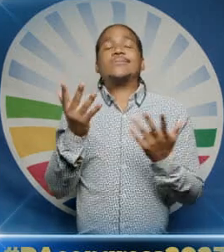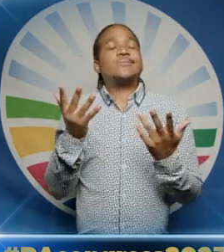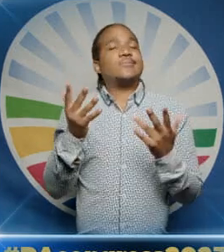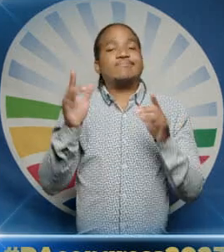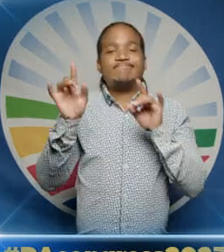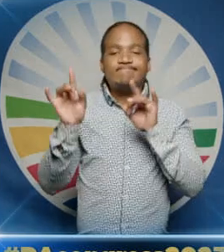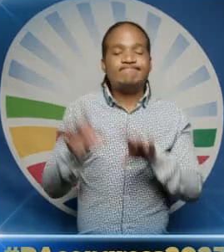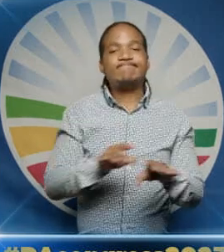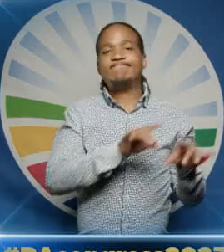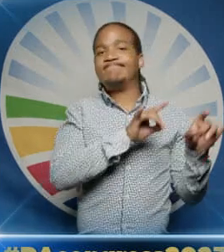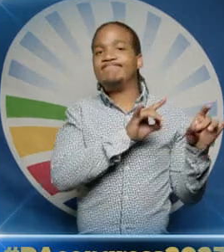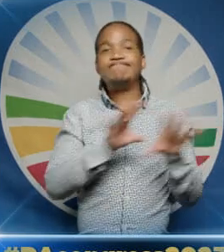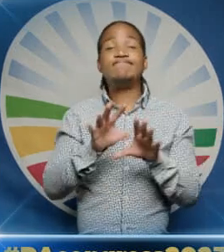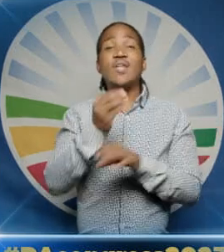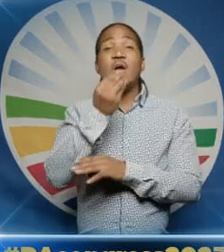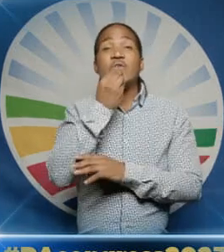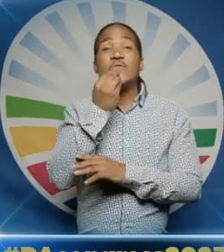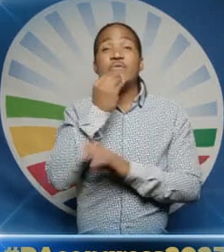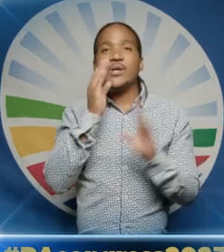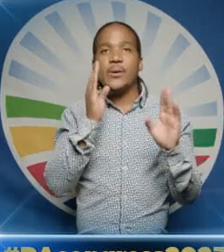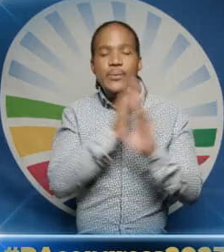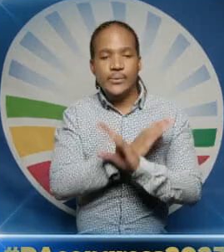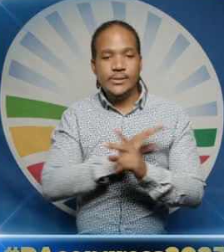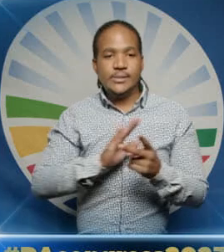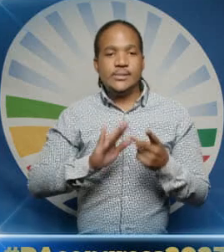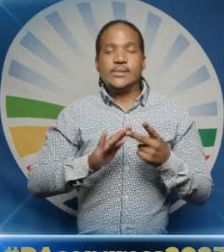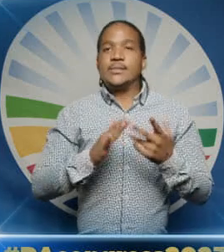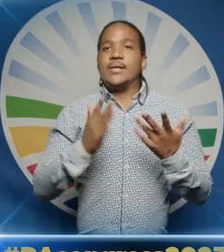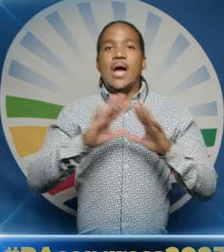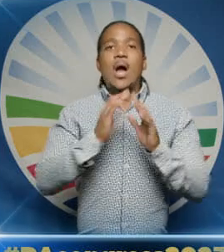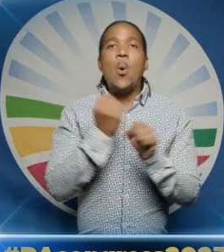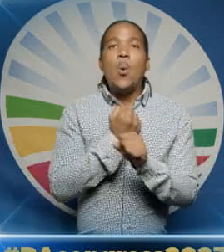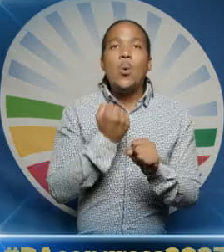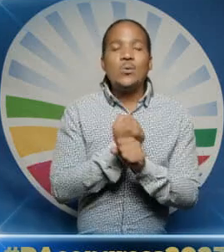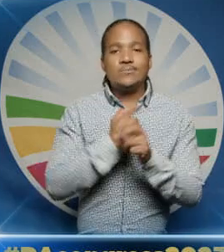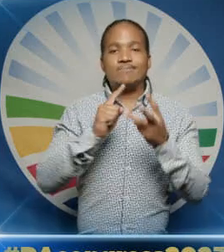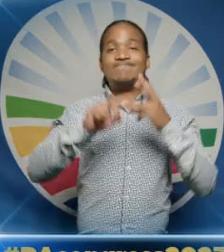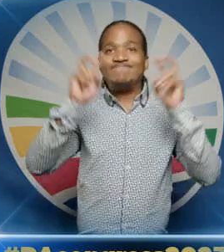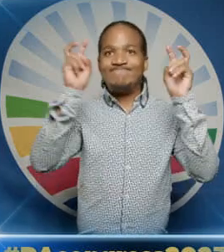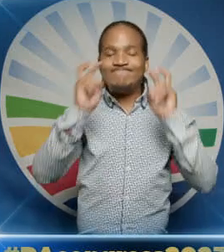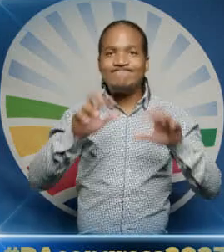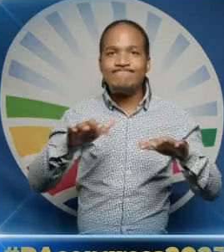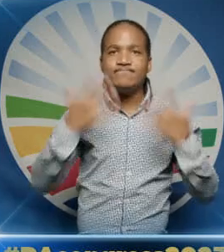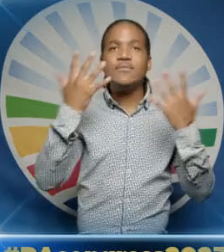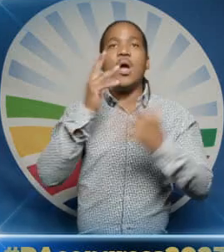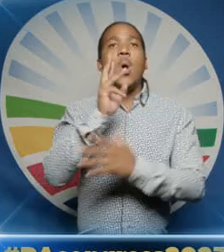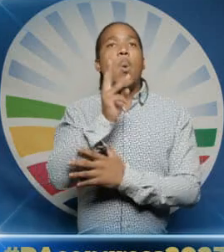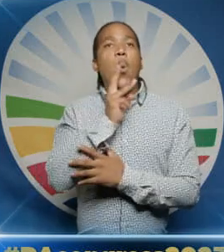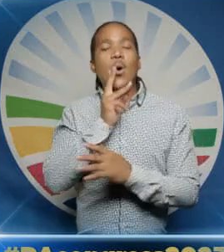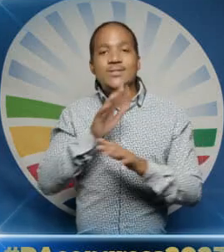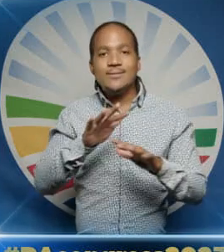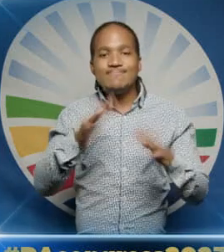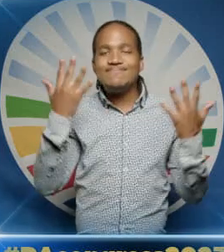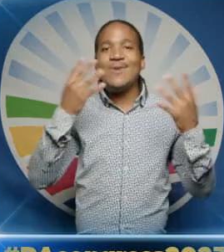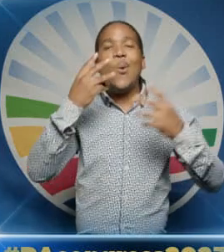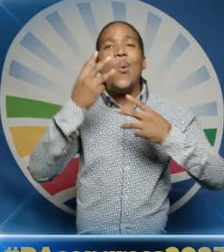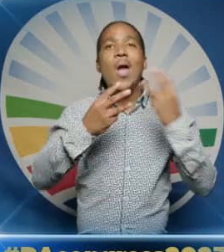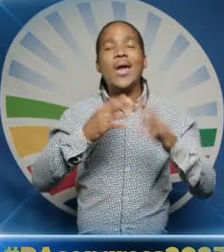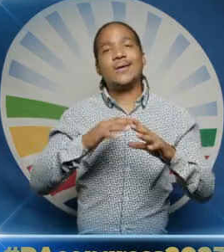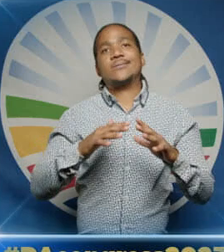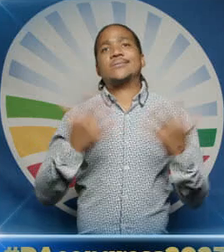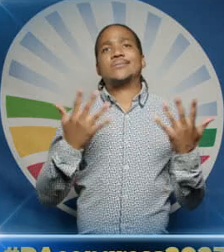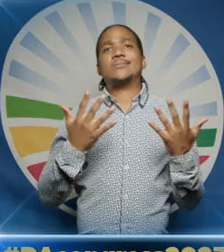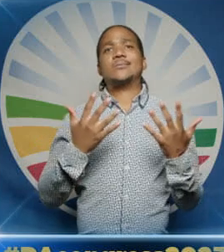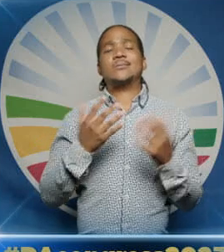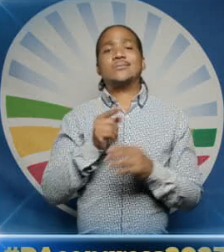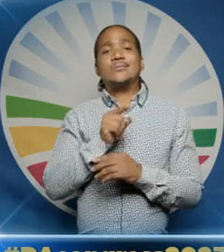poverty. Akukho kutya, akukho mbane, akukho manzi, akukho misebenzi. The cost